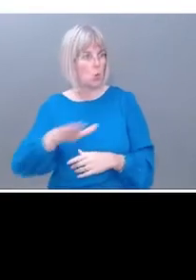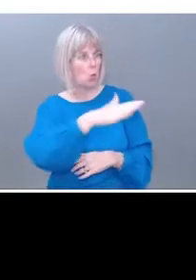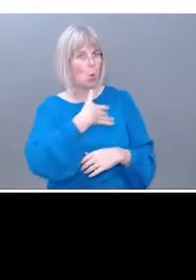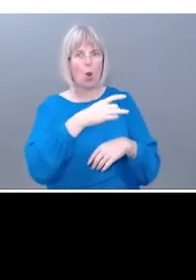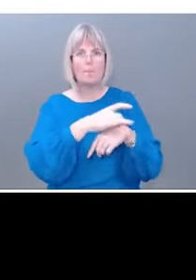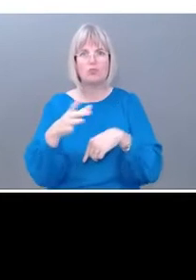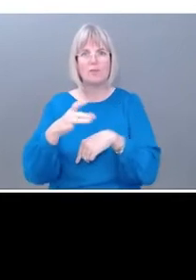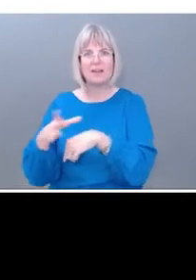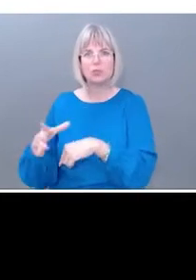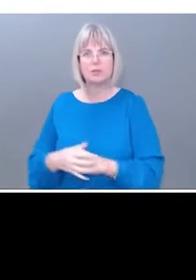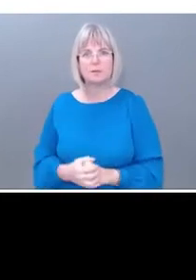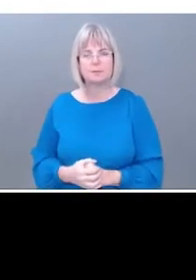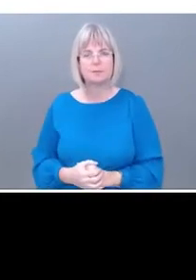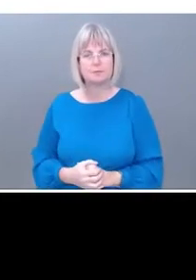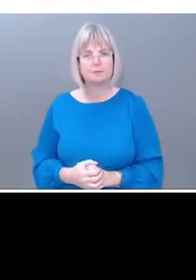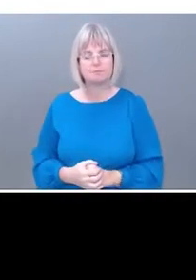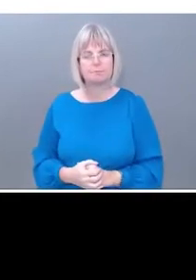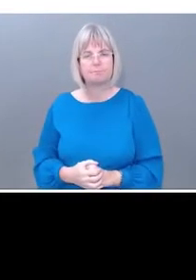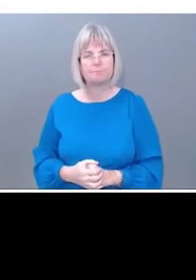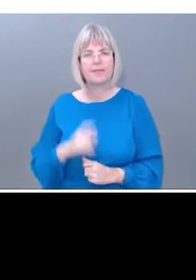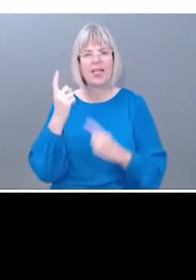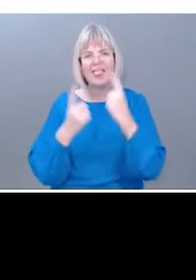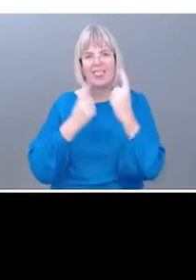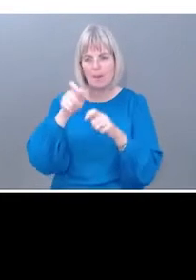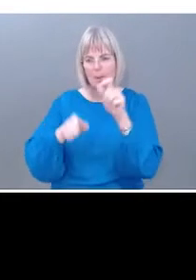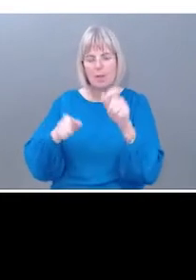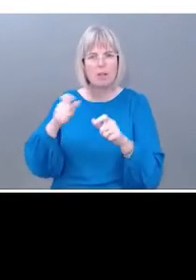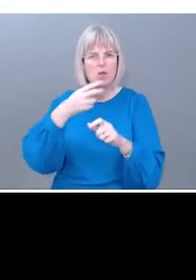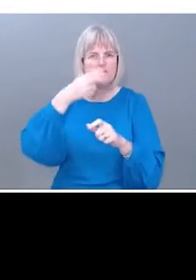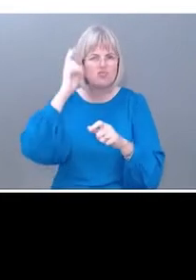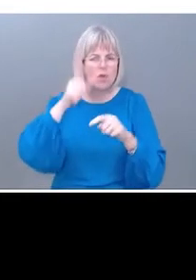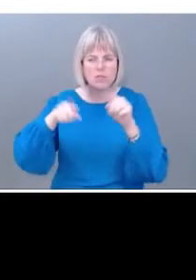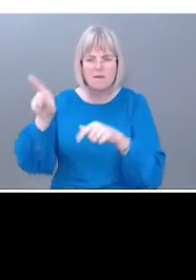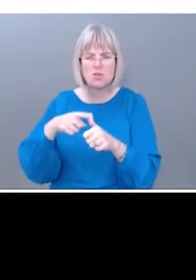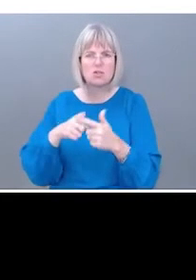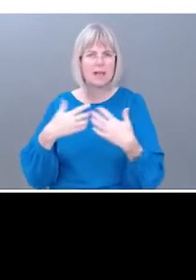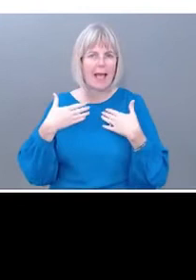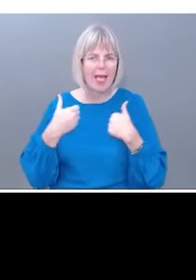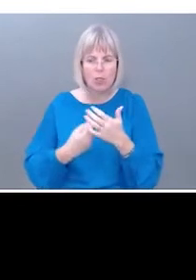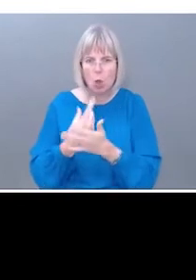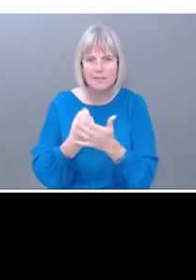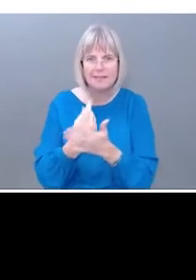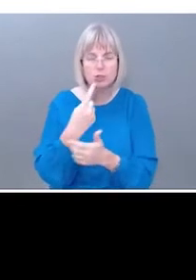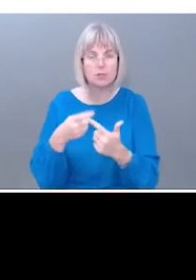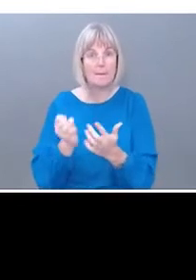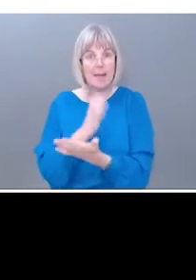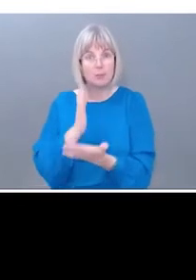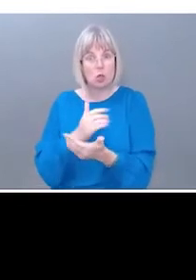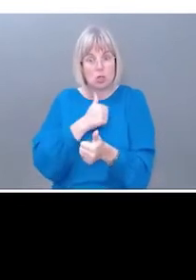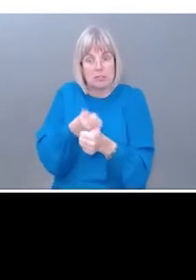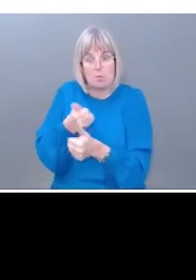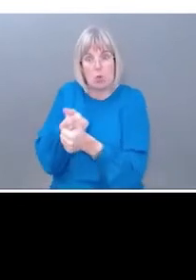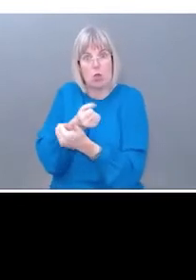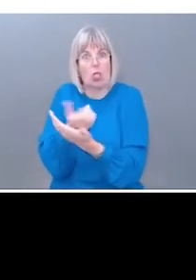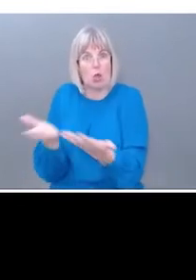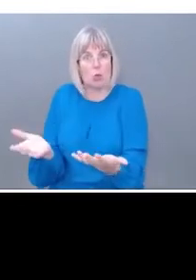And thinking about people with health conditions, neurodiversity, and making sure we're supporting those. I mean, programs now have people